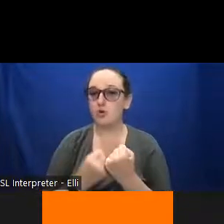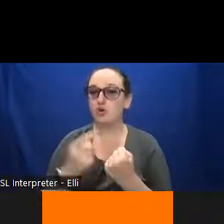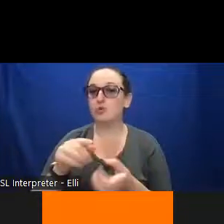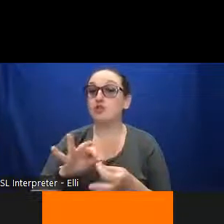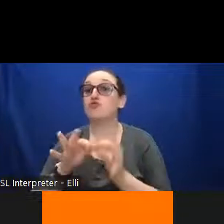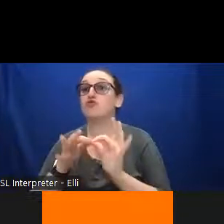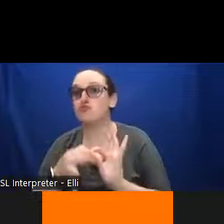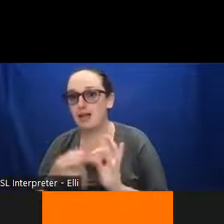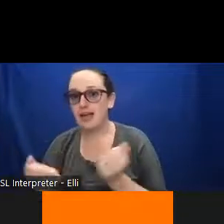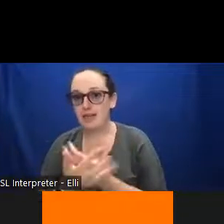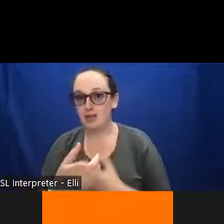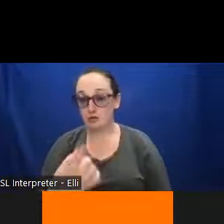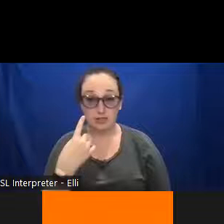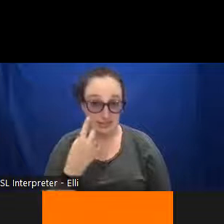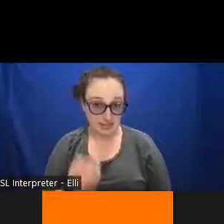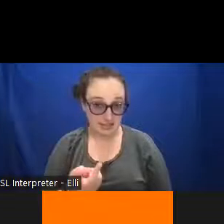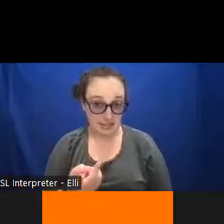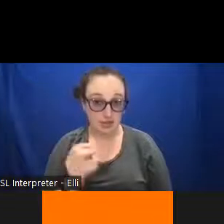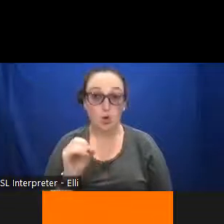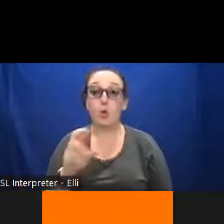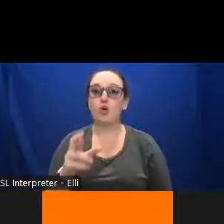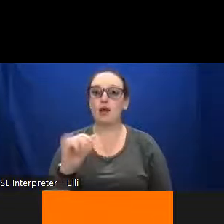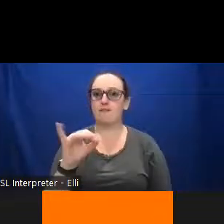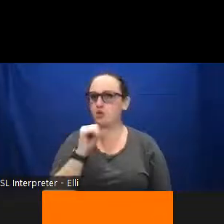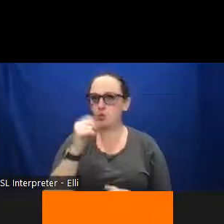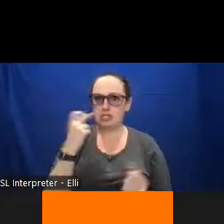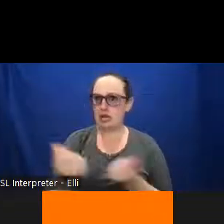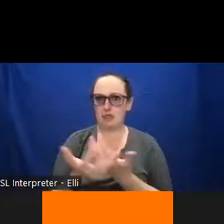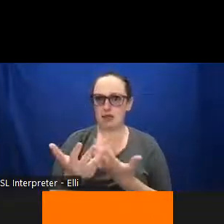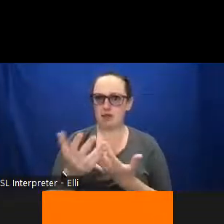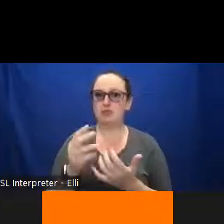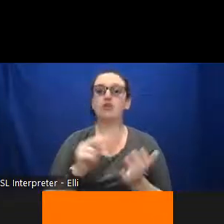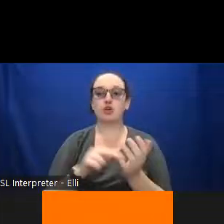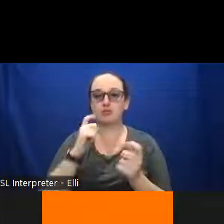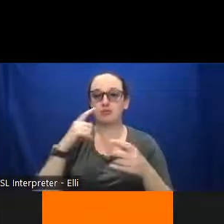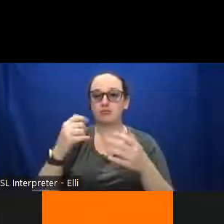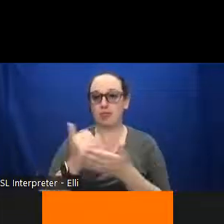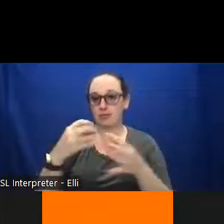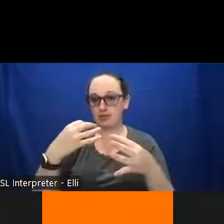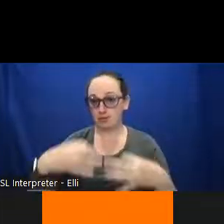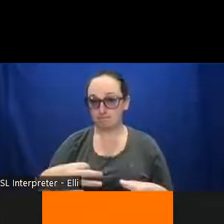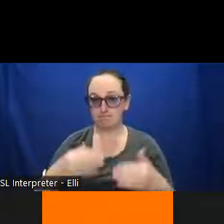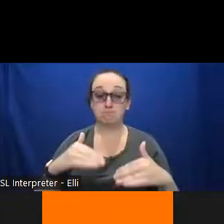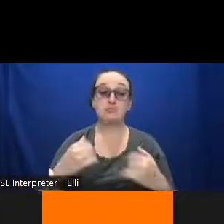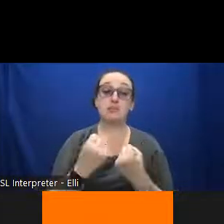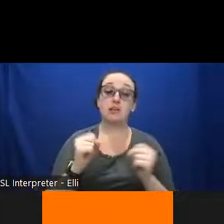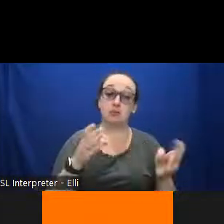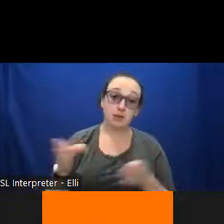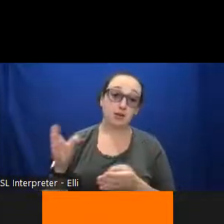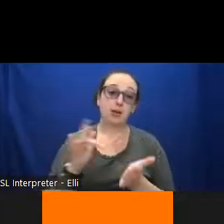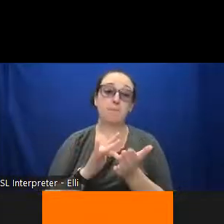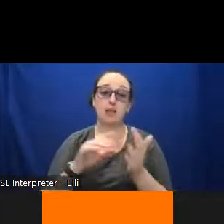any findings, or, as I said before, lack of findings. Safety planning, medical screening and